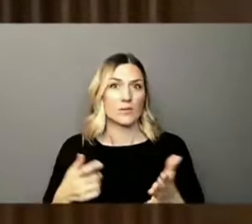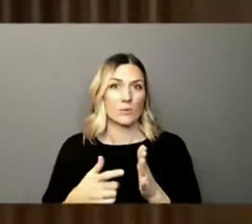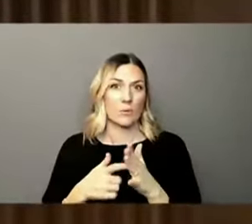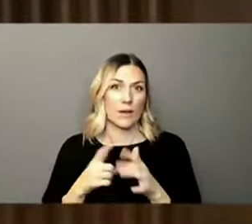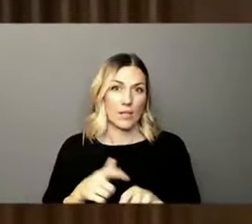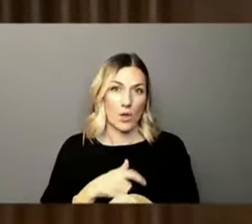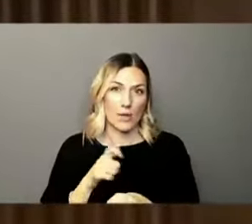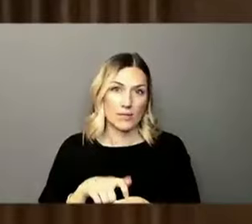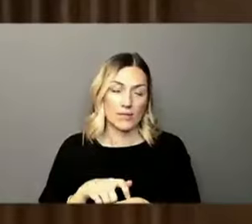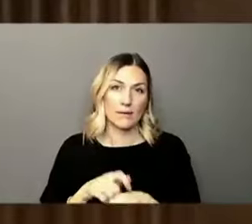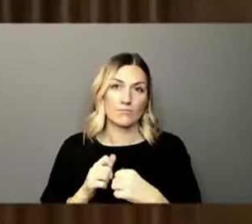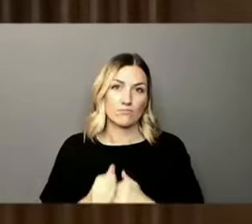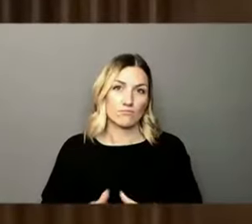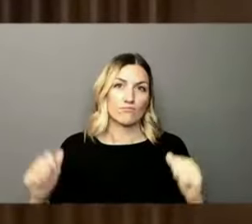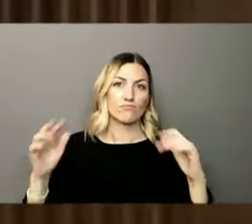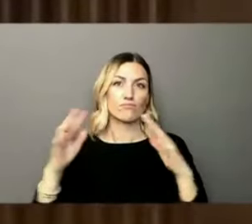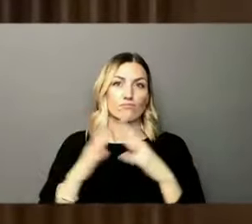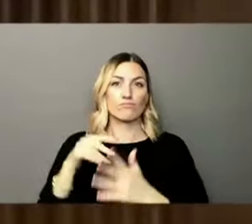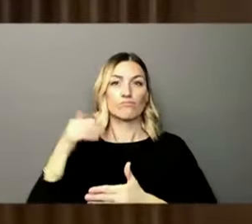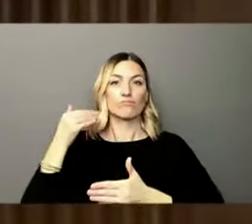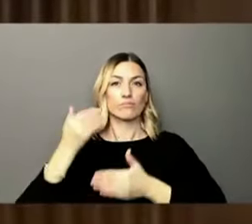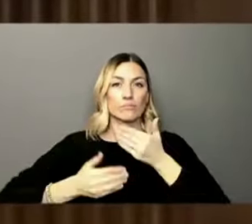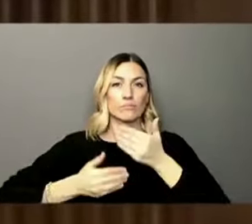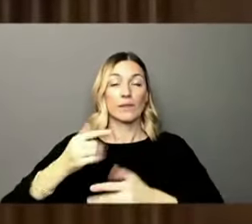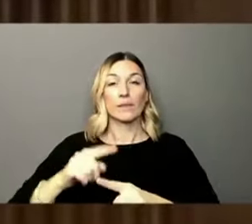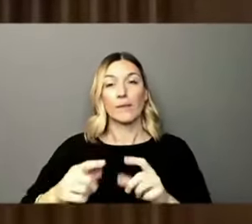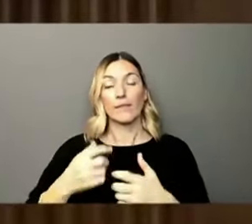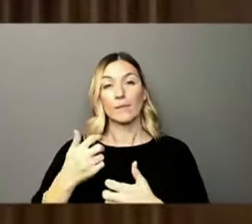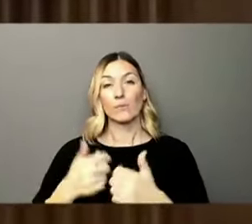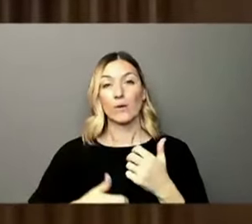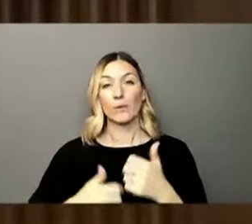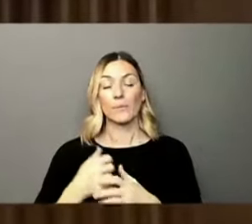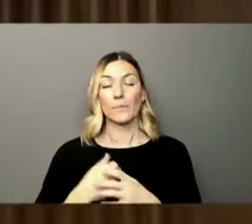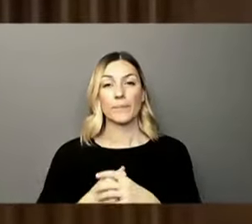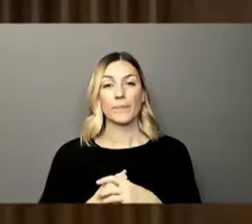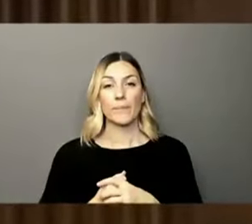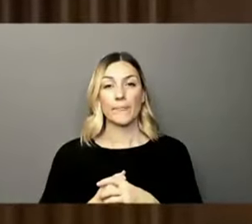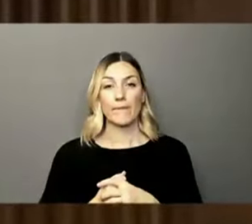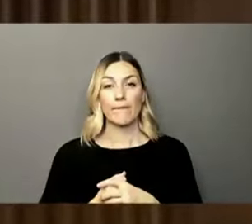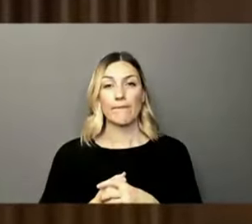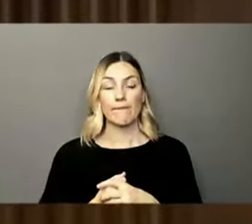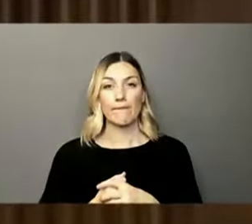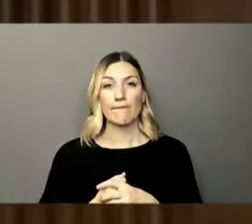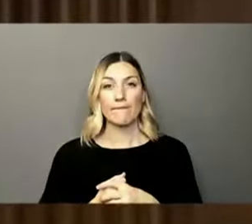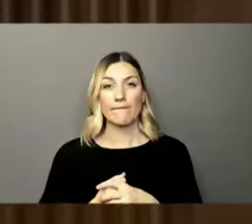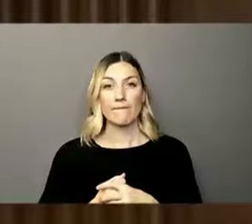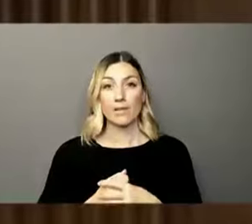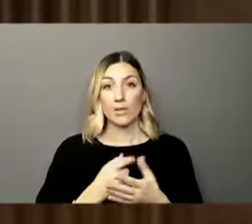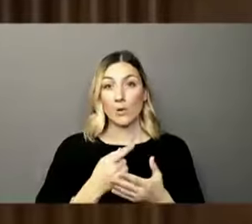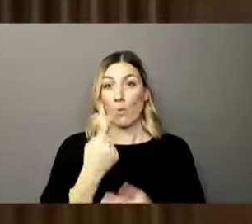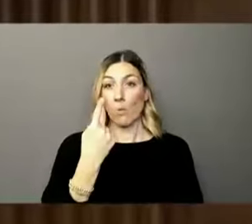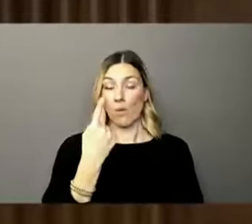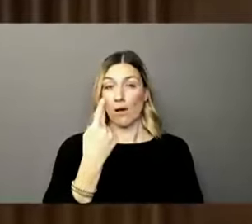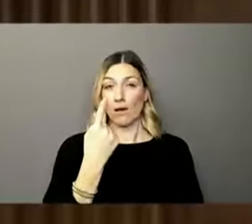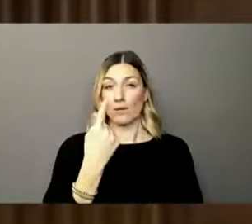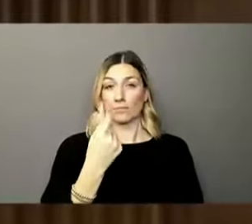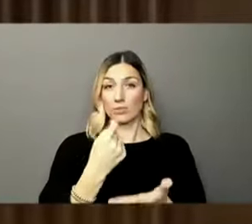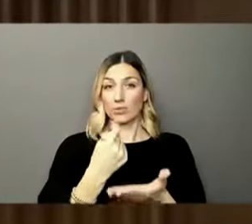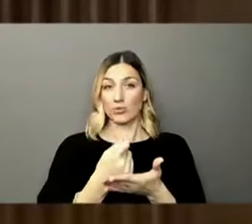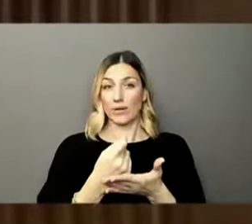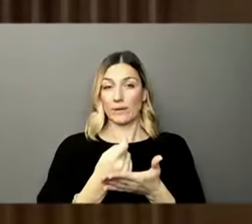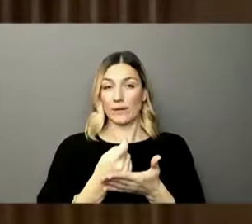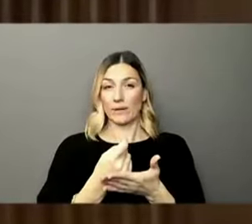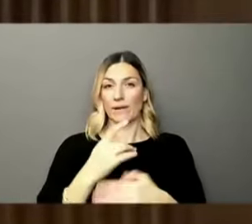yes. But the problem is one treatment isn't going to be available to